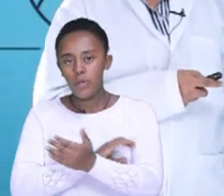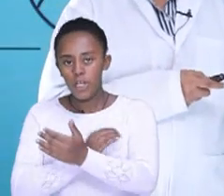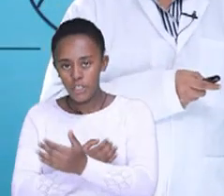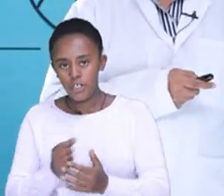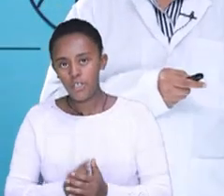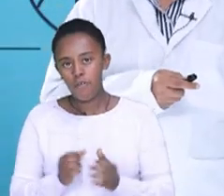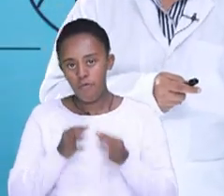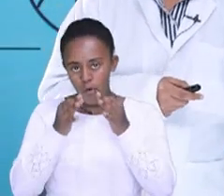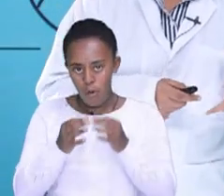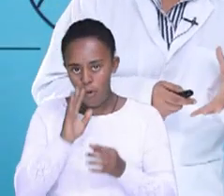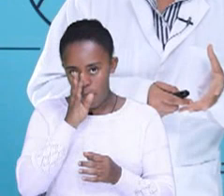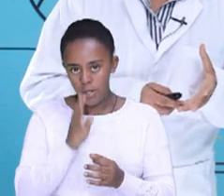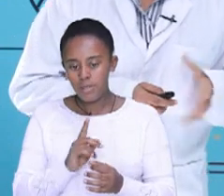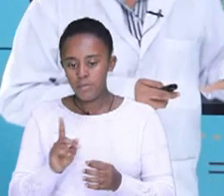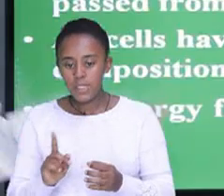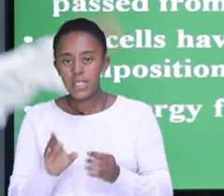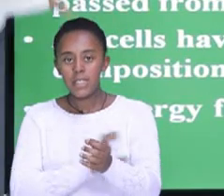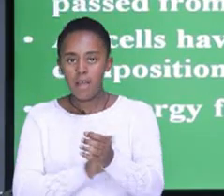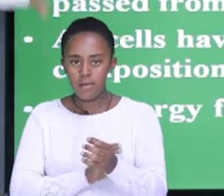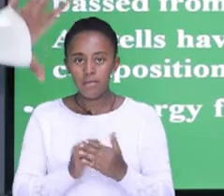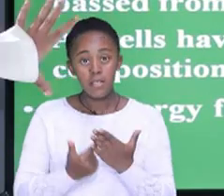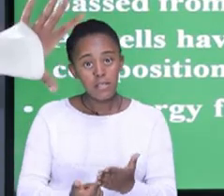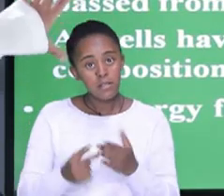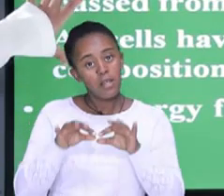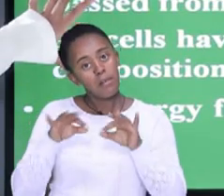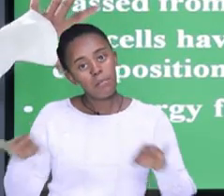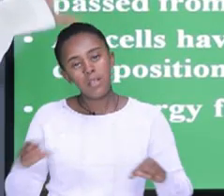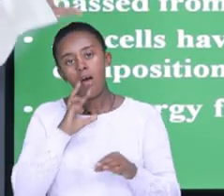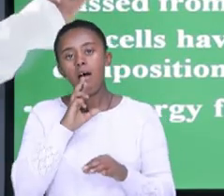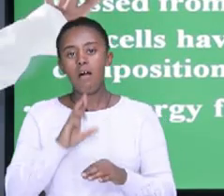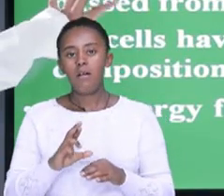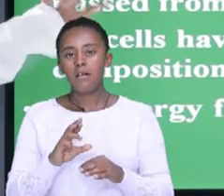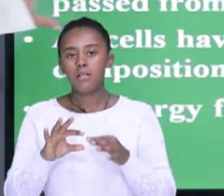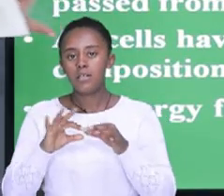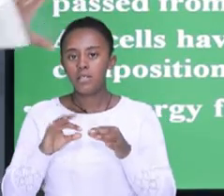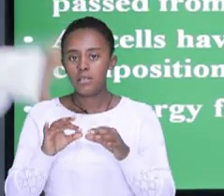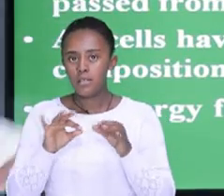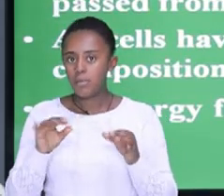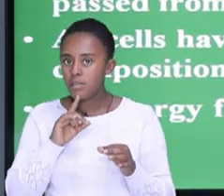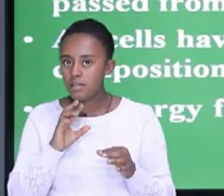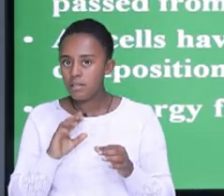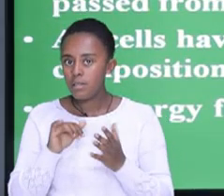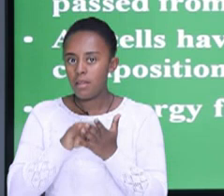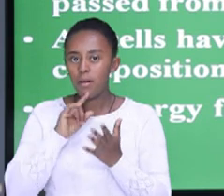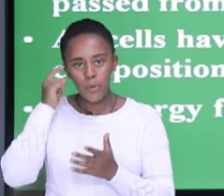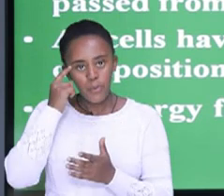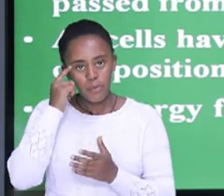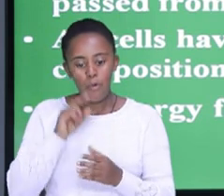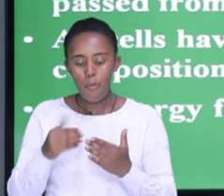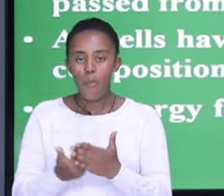flow occurs within cells. These statements are statements that are considered